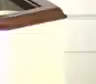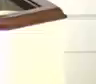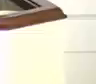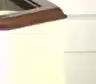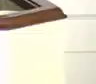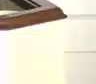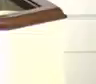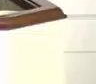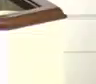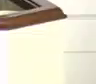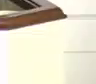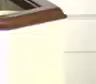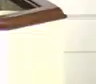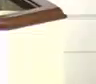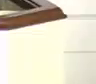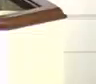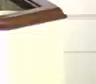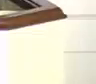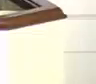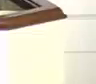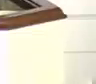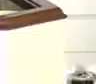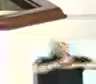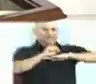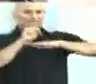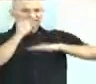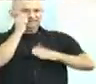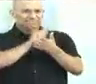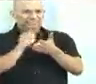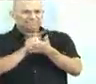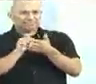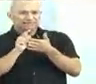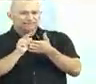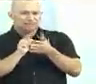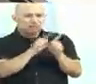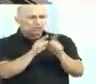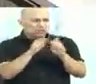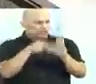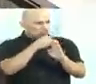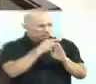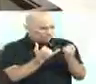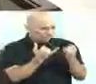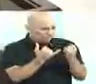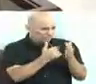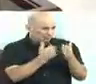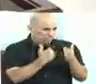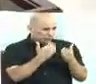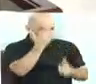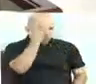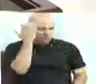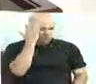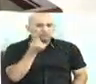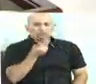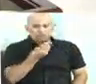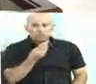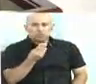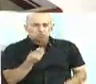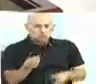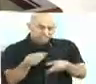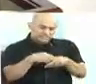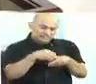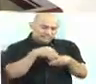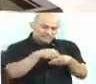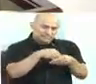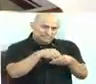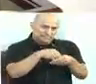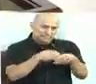is not announced from the pulpit each week. Also in your bulletins this morning, before I forget, there's a few inserts, but one I